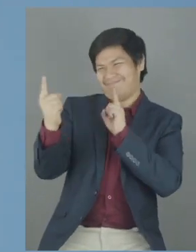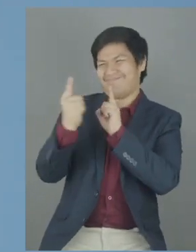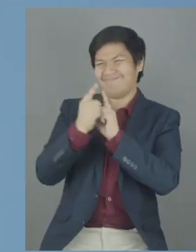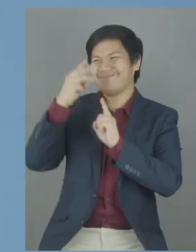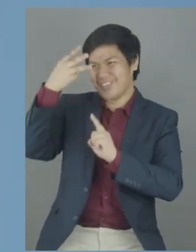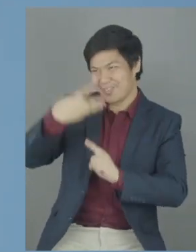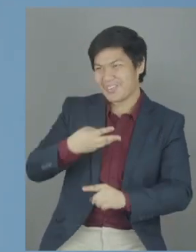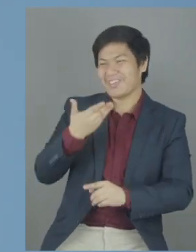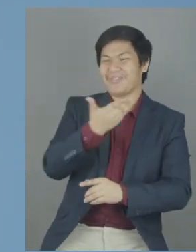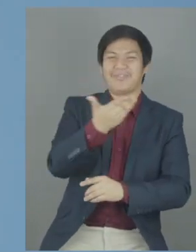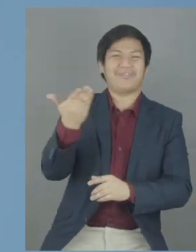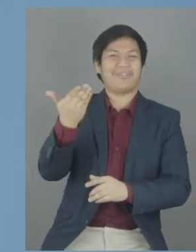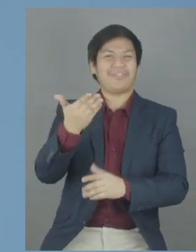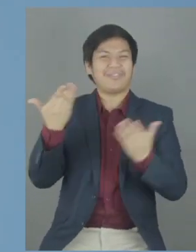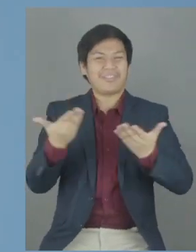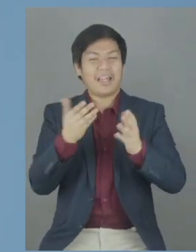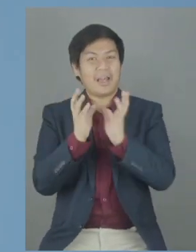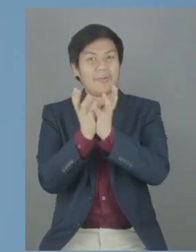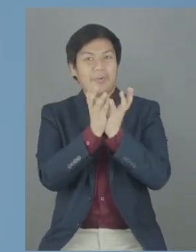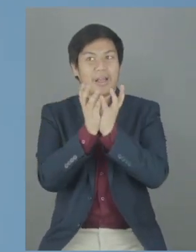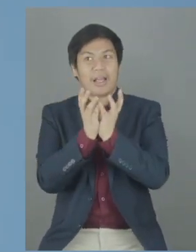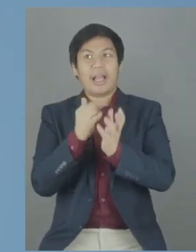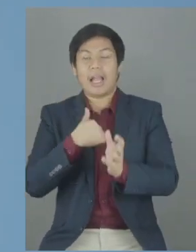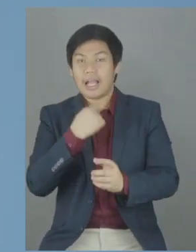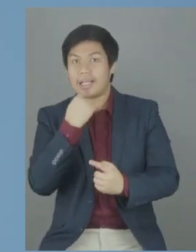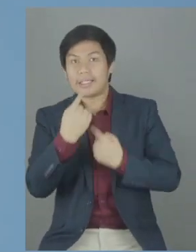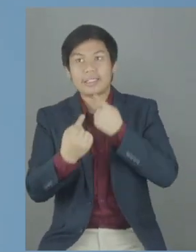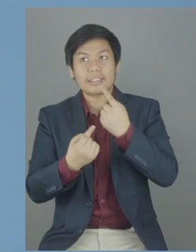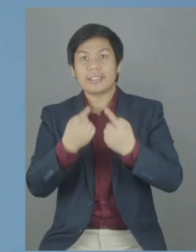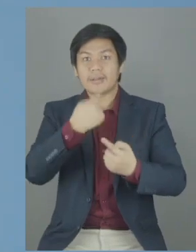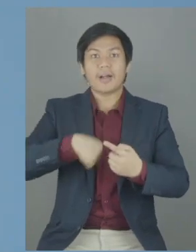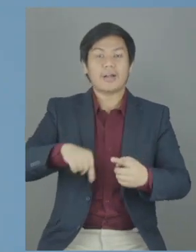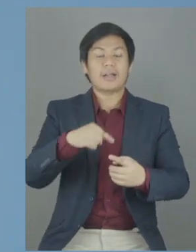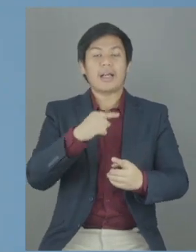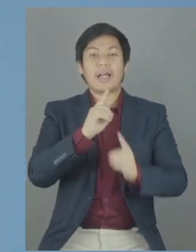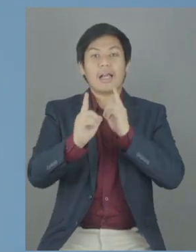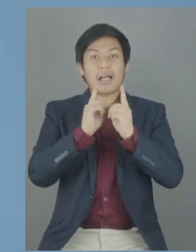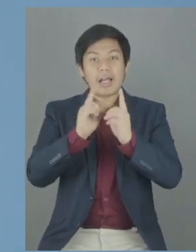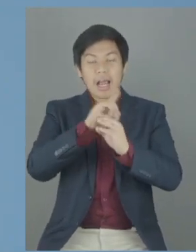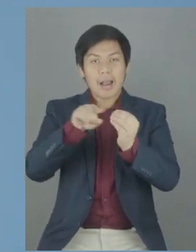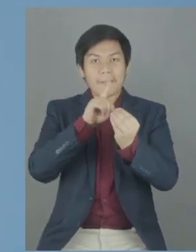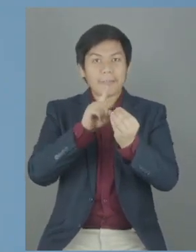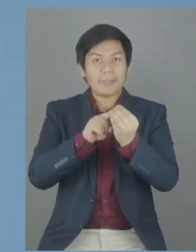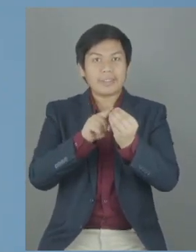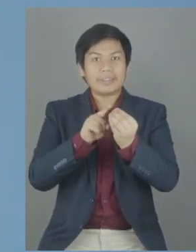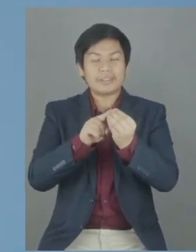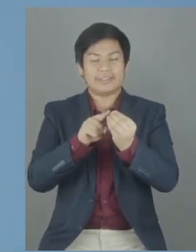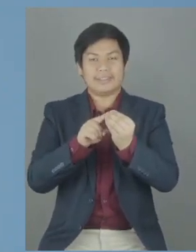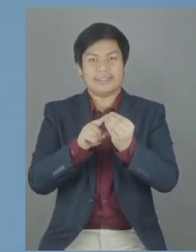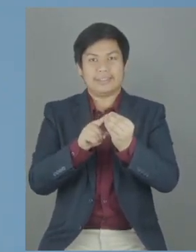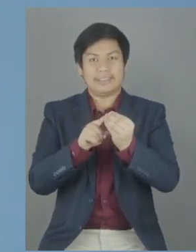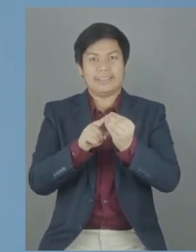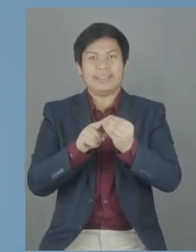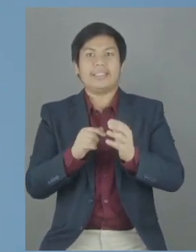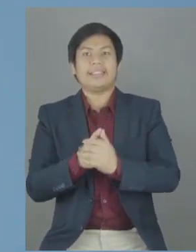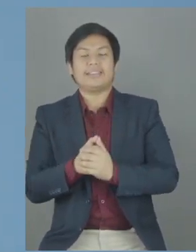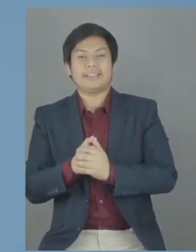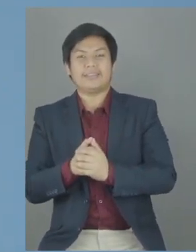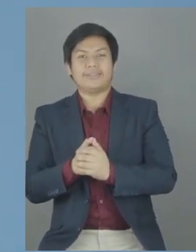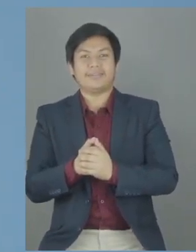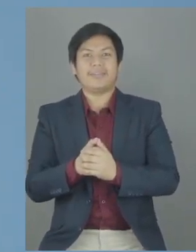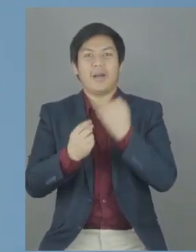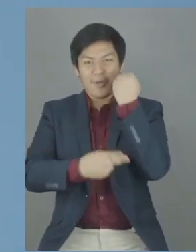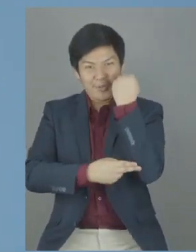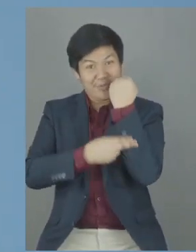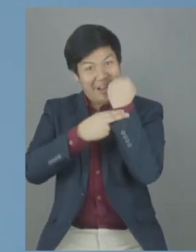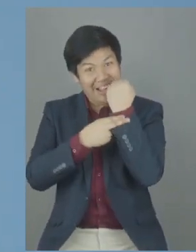welcome you to our community. I'm saying that because we will be talking about hospitality today.